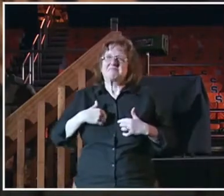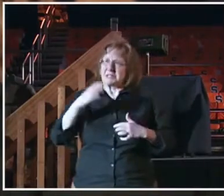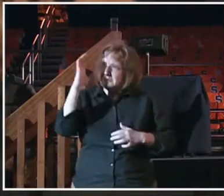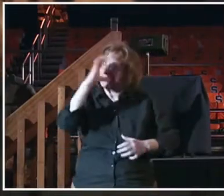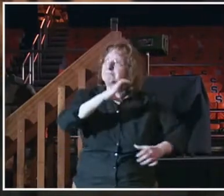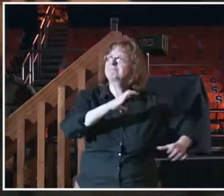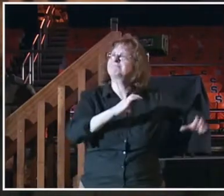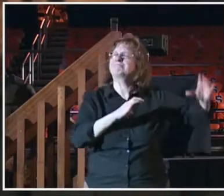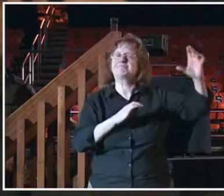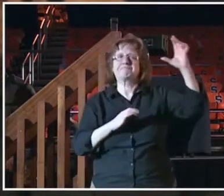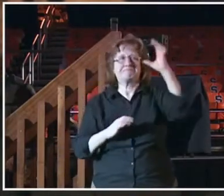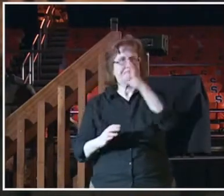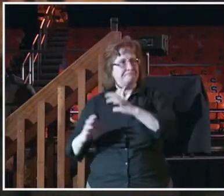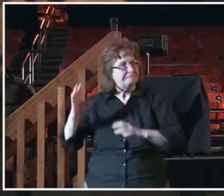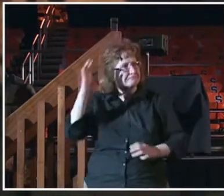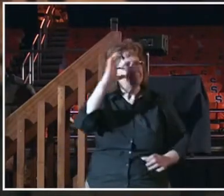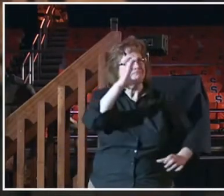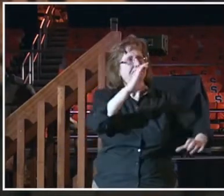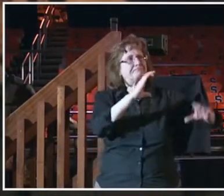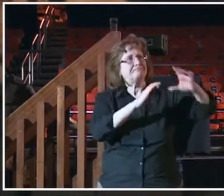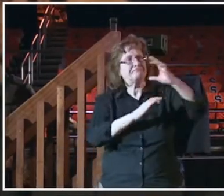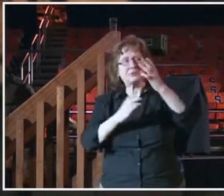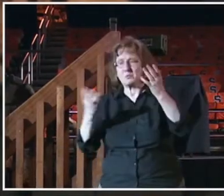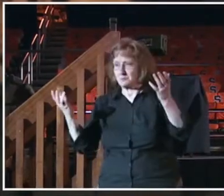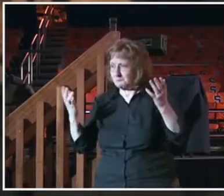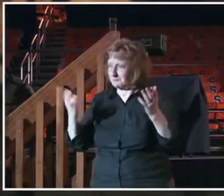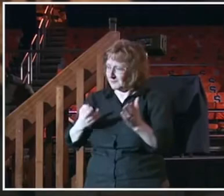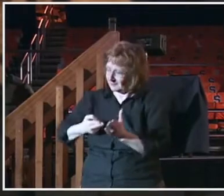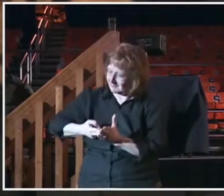searching for honesty.